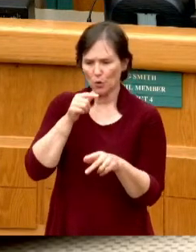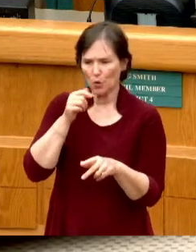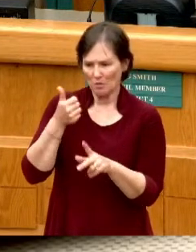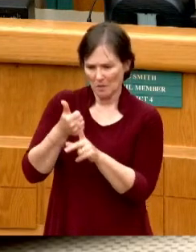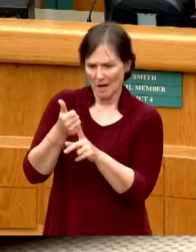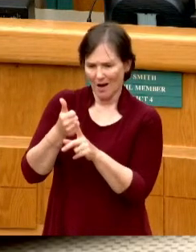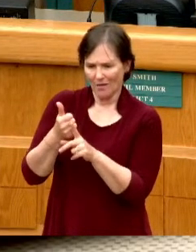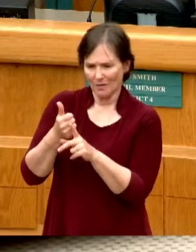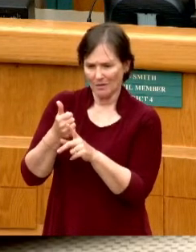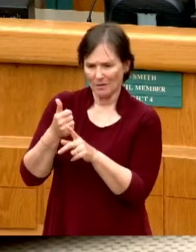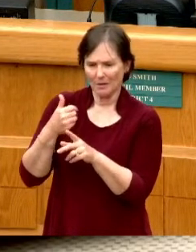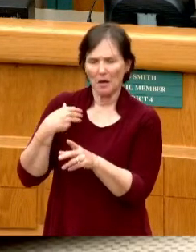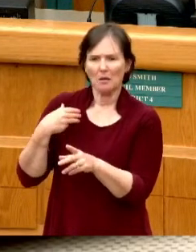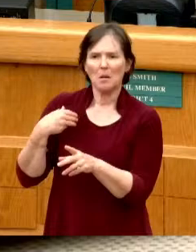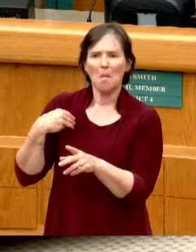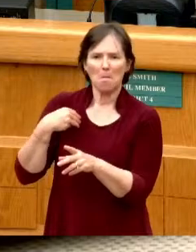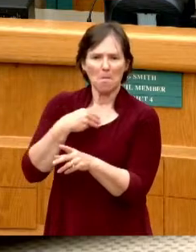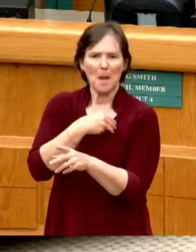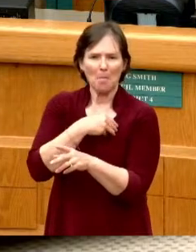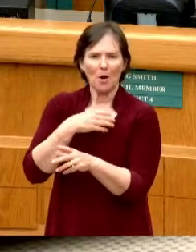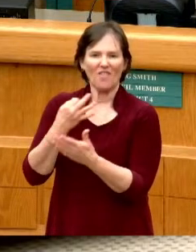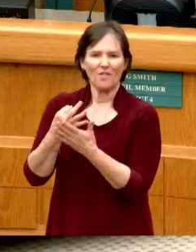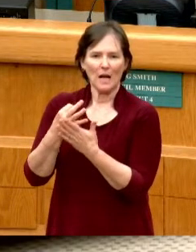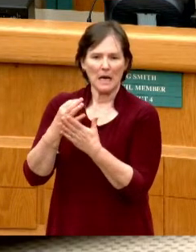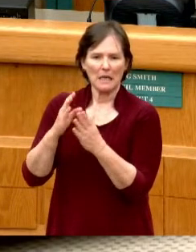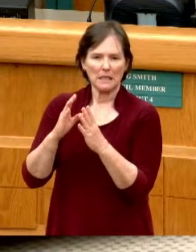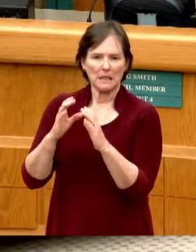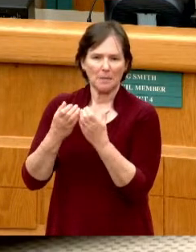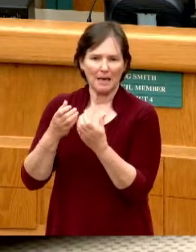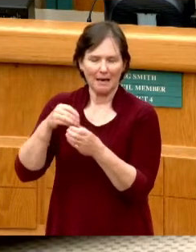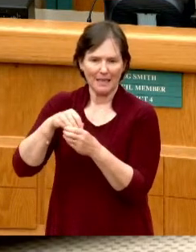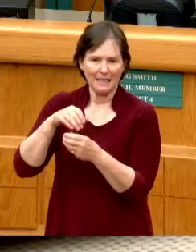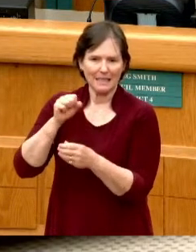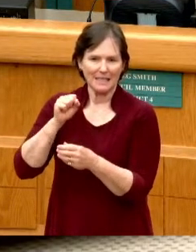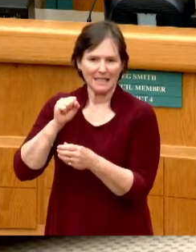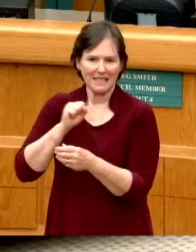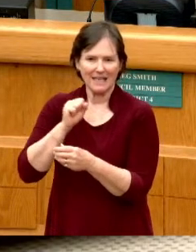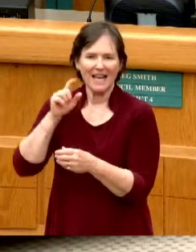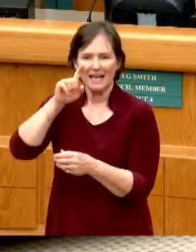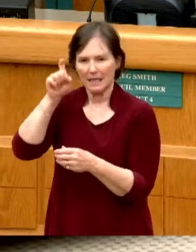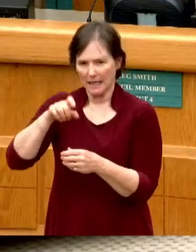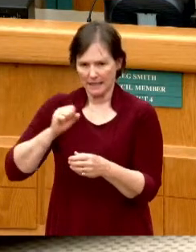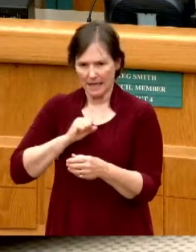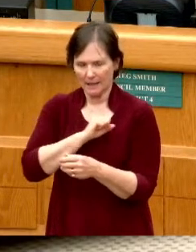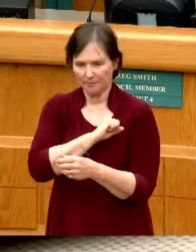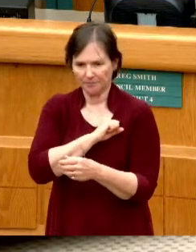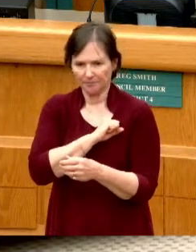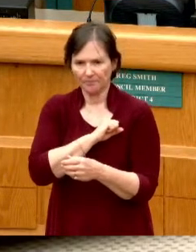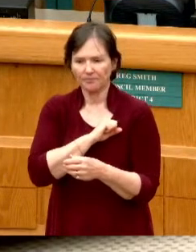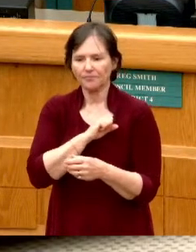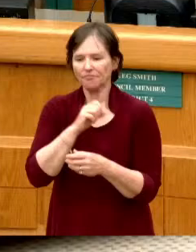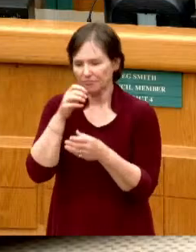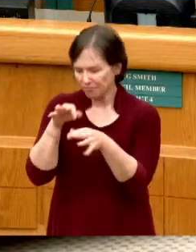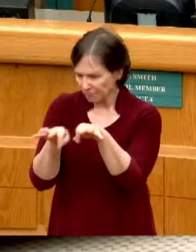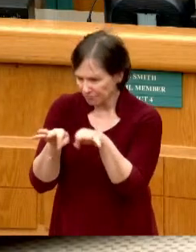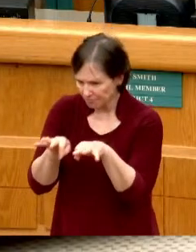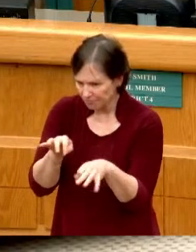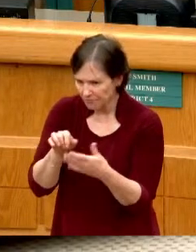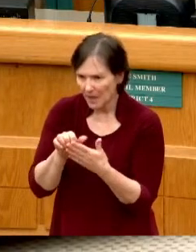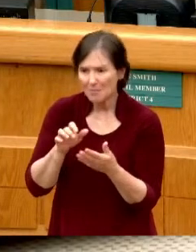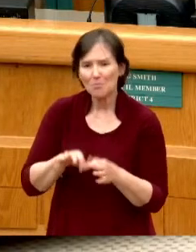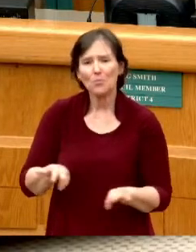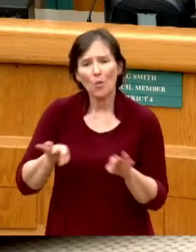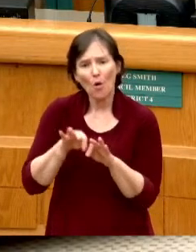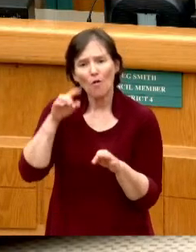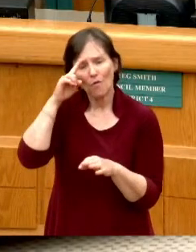very subject matter, that it is more important that TDM be given the opportunity to pay, and the state of Texas, to